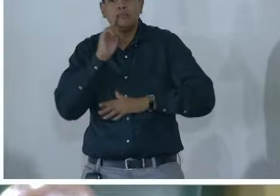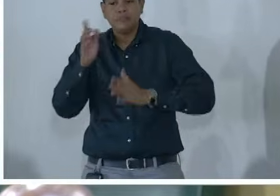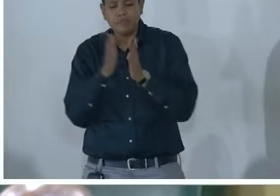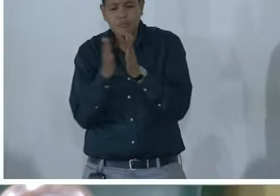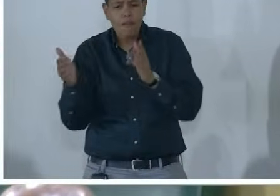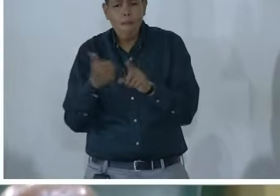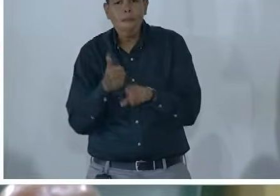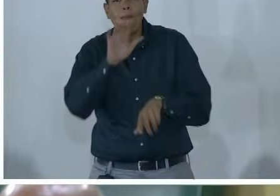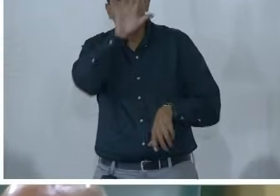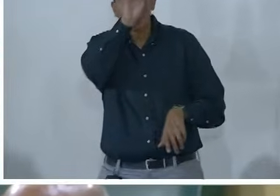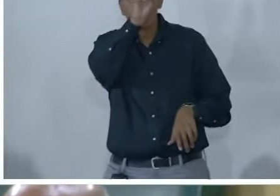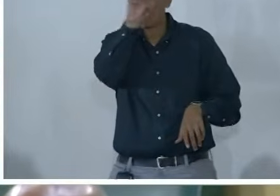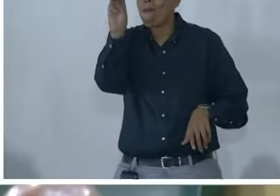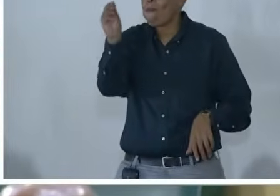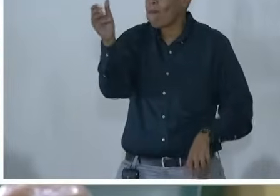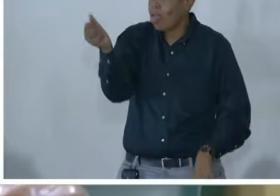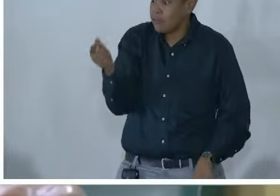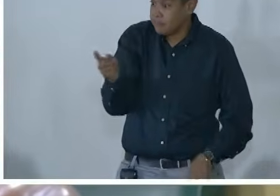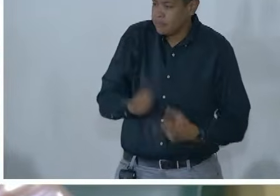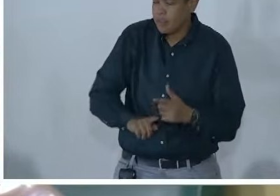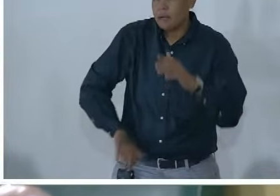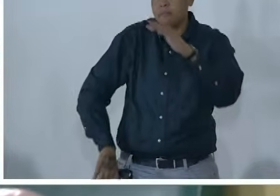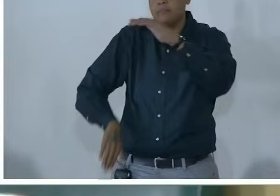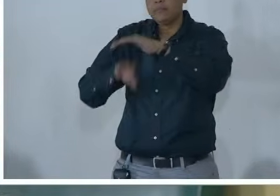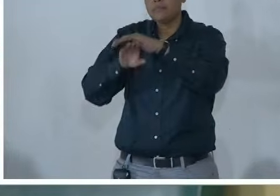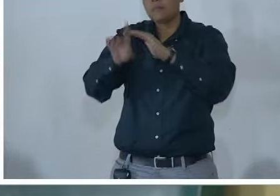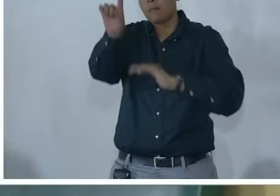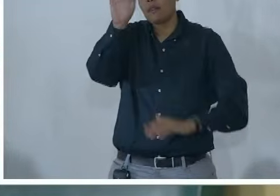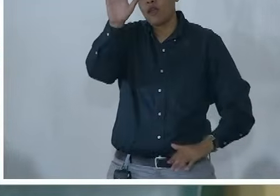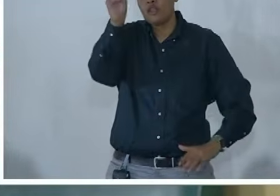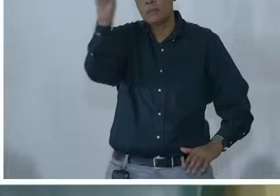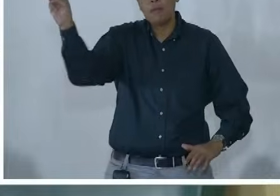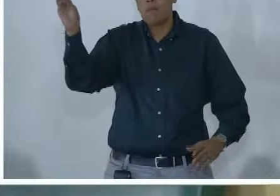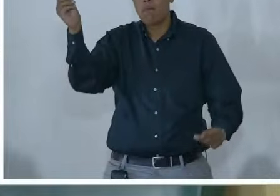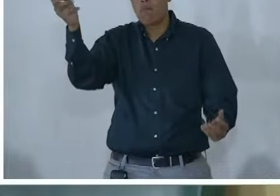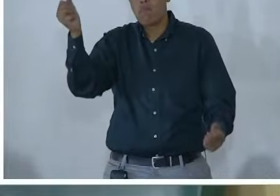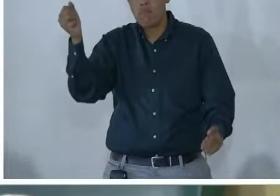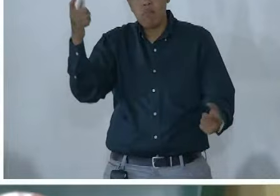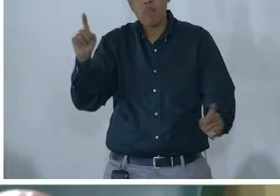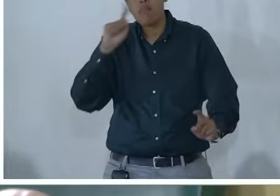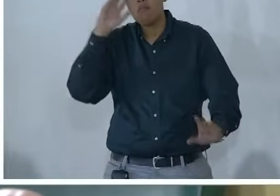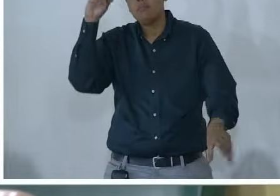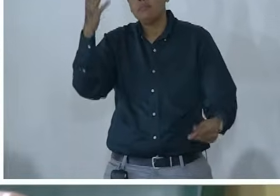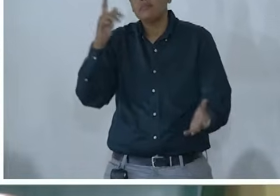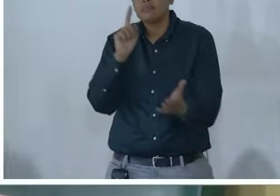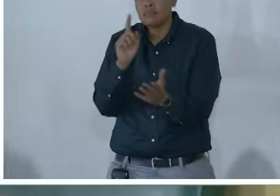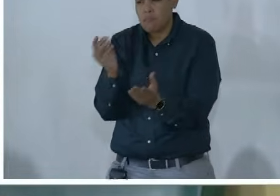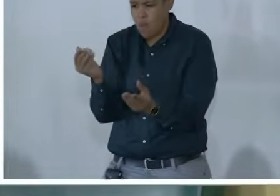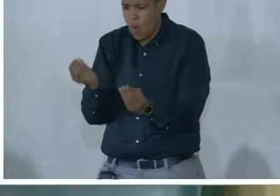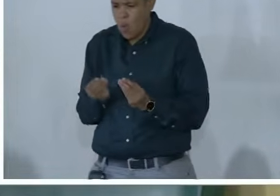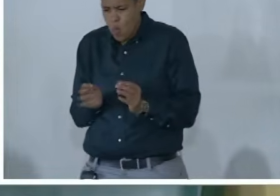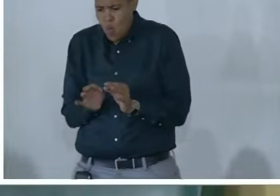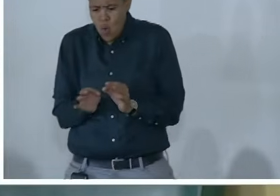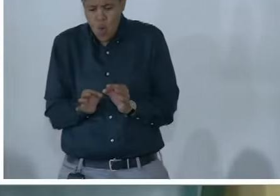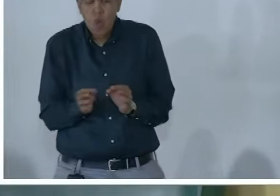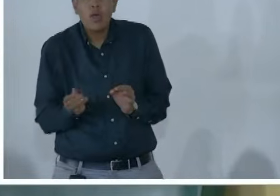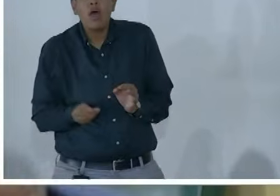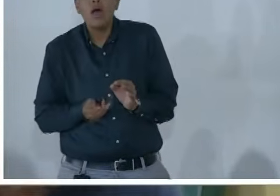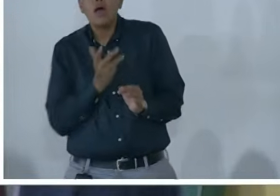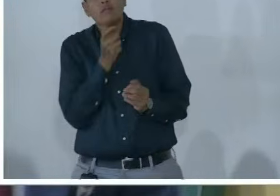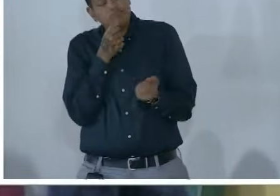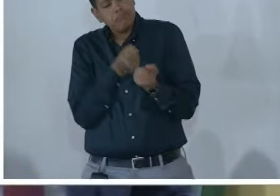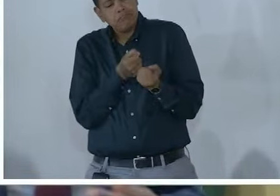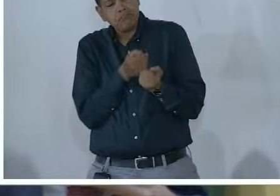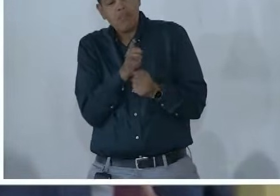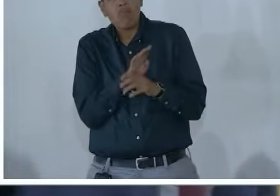of $50 million to $100 million, providing meaningful funding that can